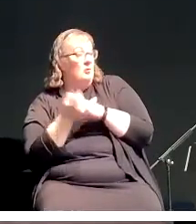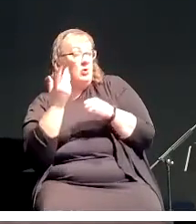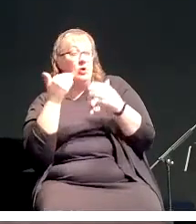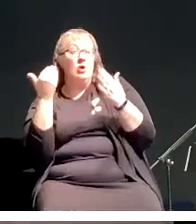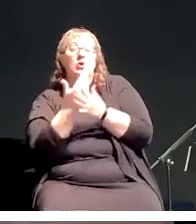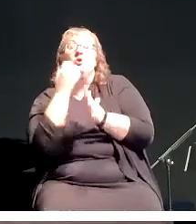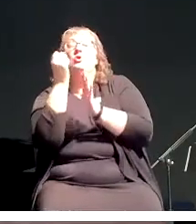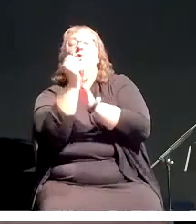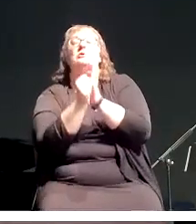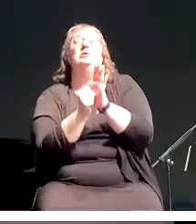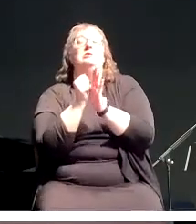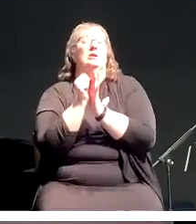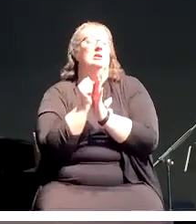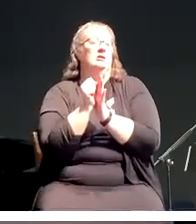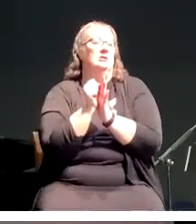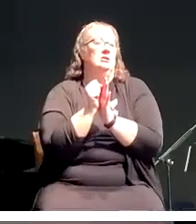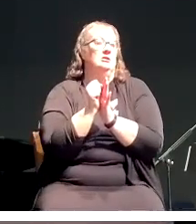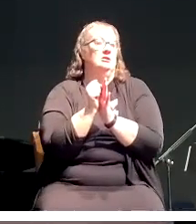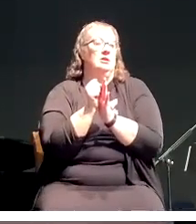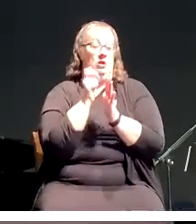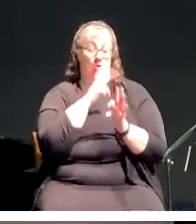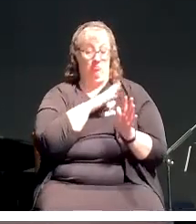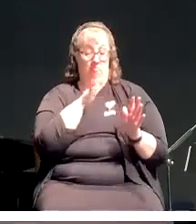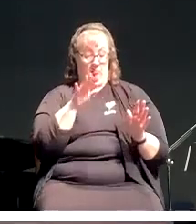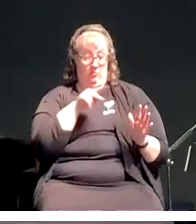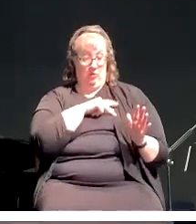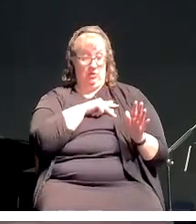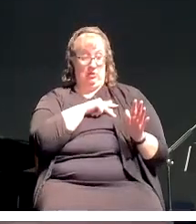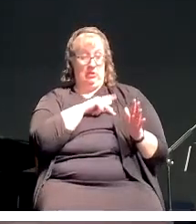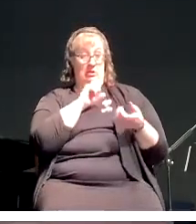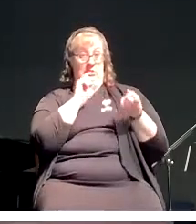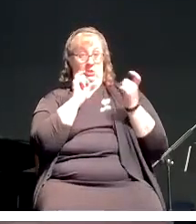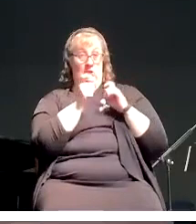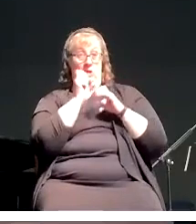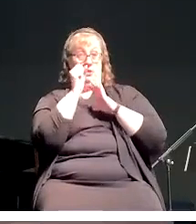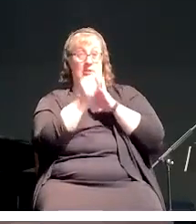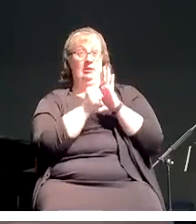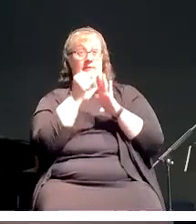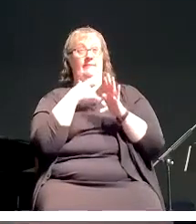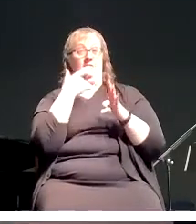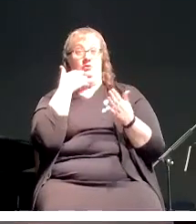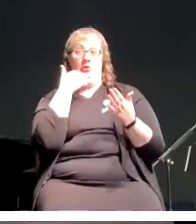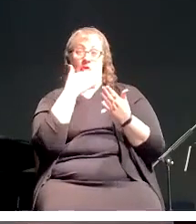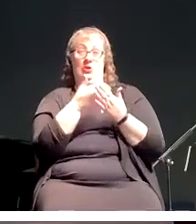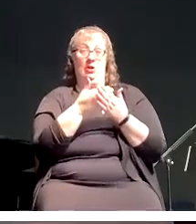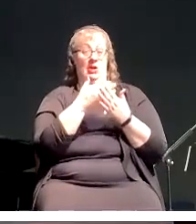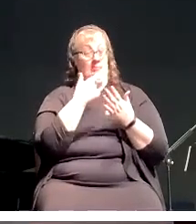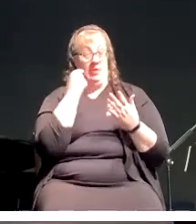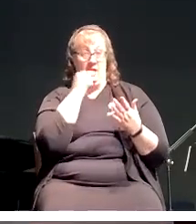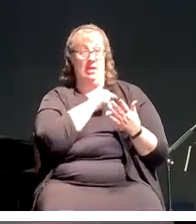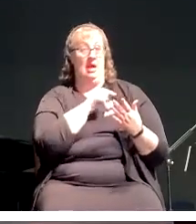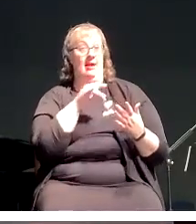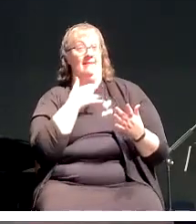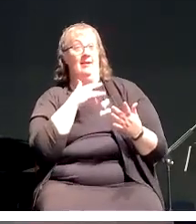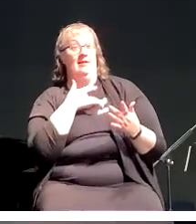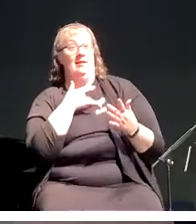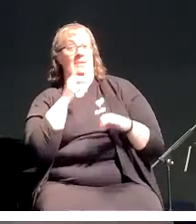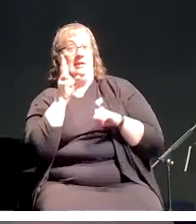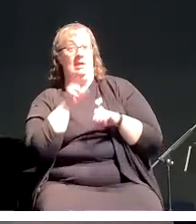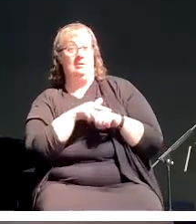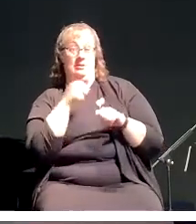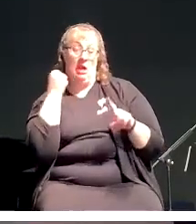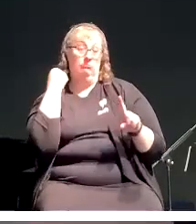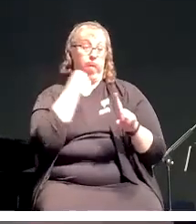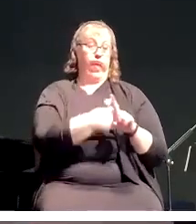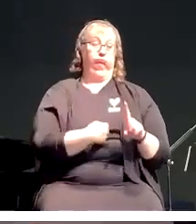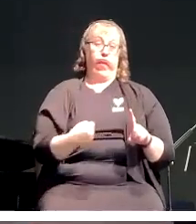a new season. I know personally that the change of season feels so good. Not going to lie, I felt like nature was kind of